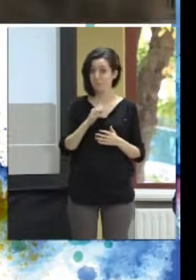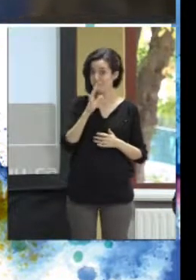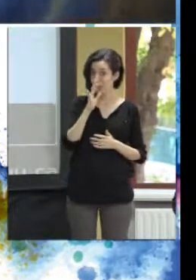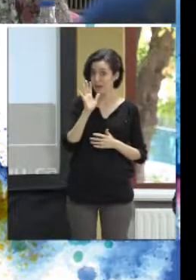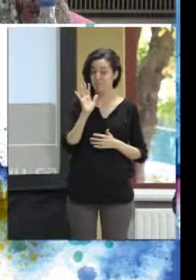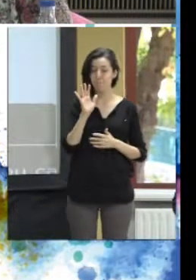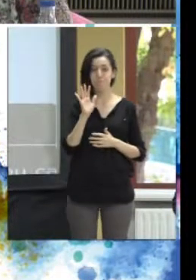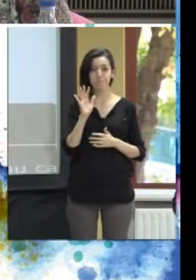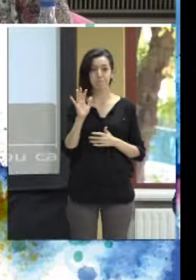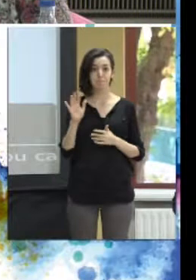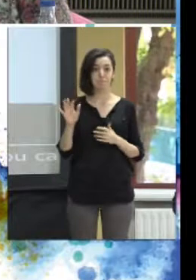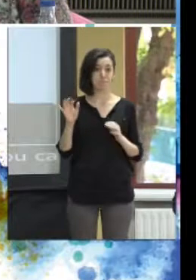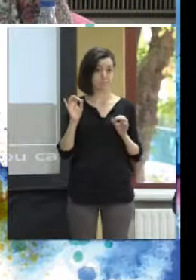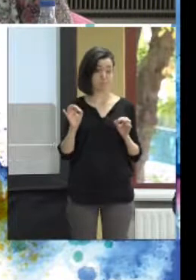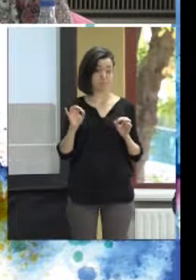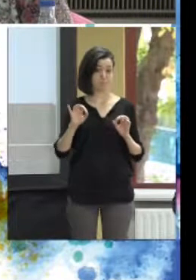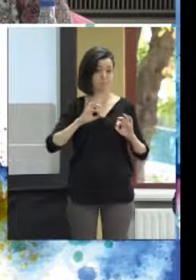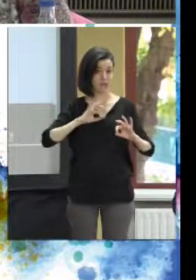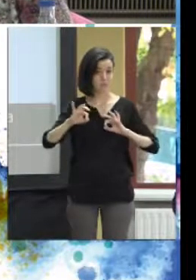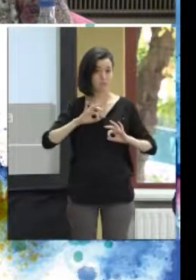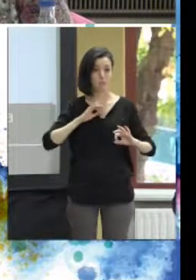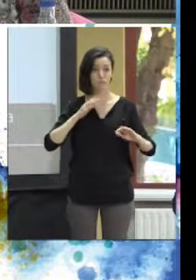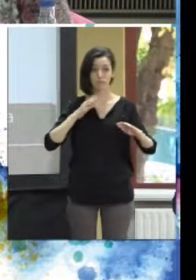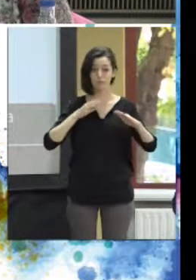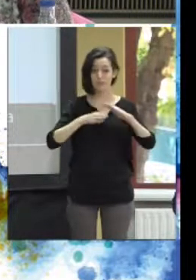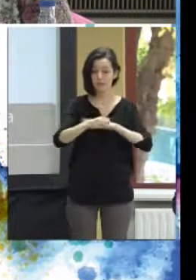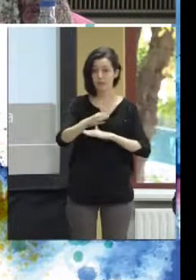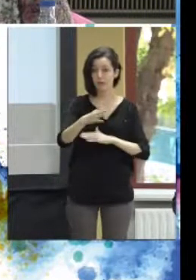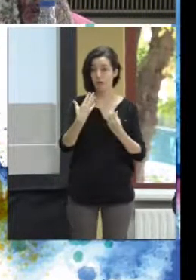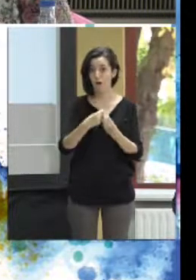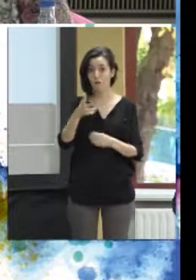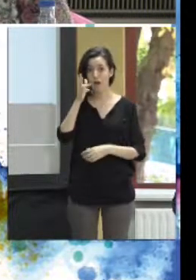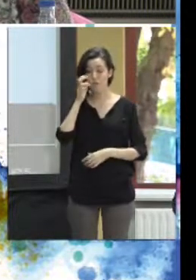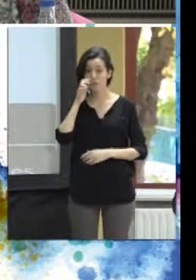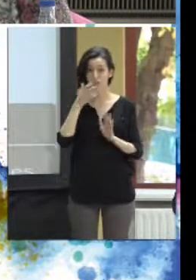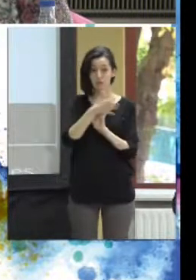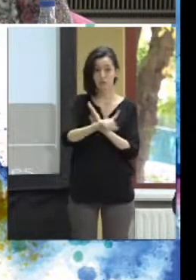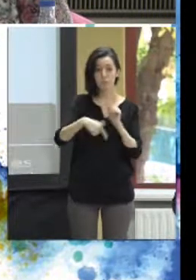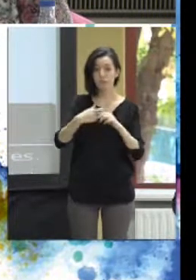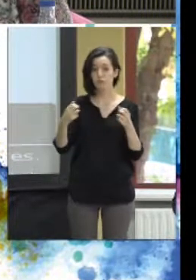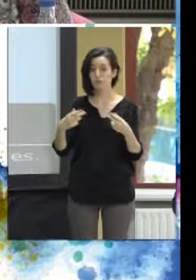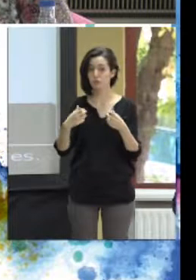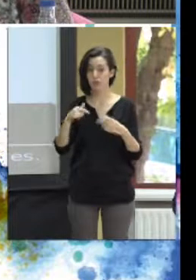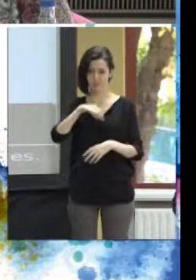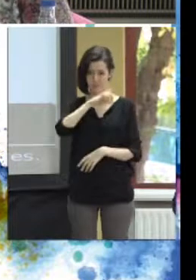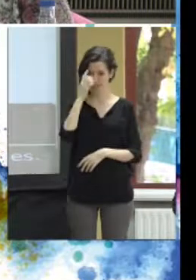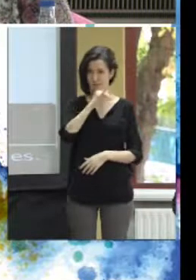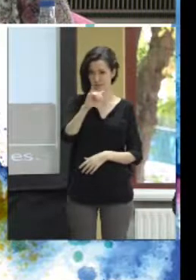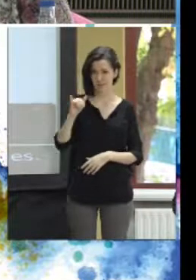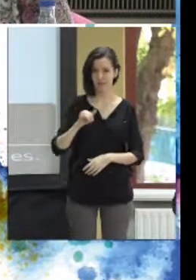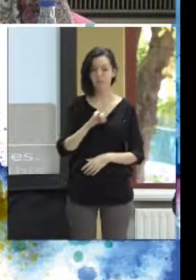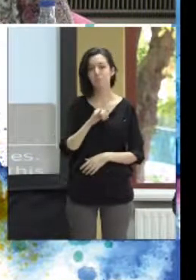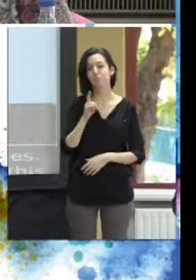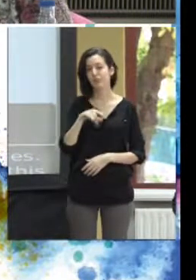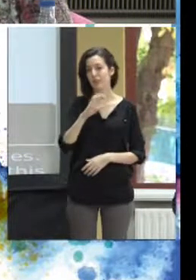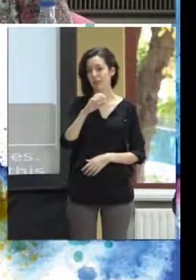theaters. We have got accessible theaters with this audio description and subtitling. In Madrid, we've got a